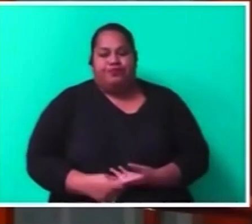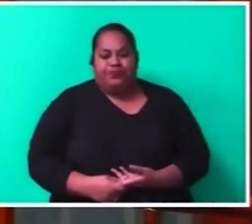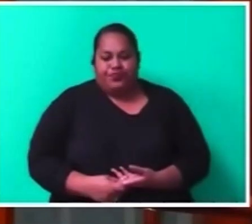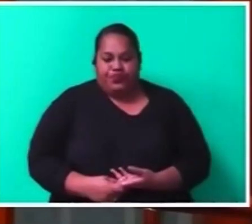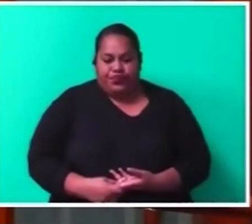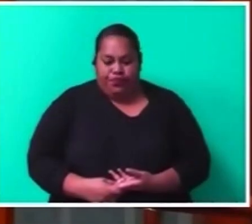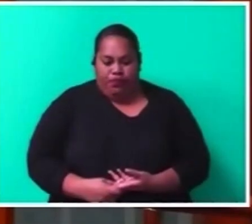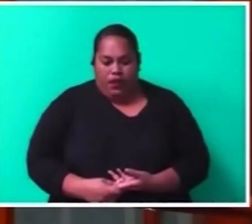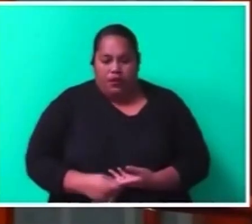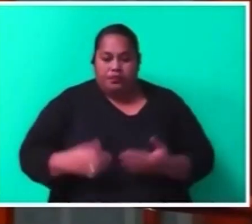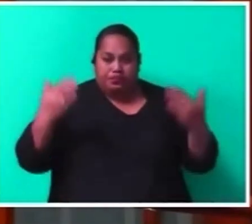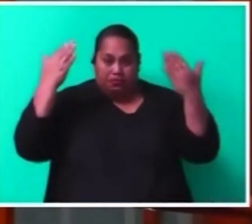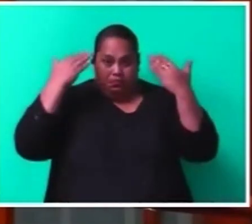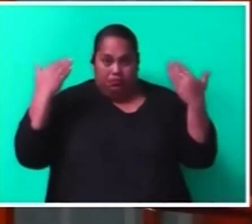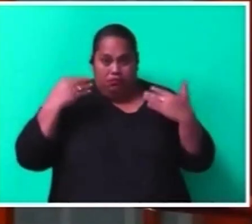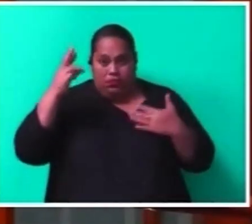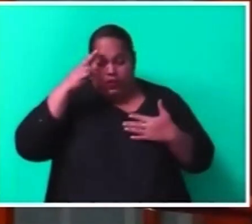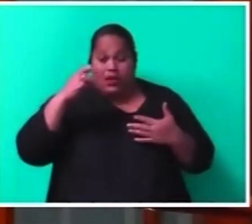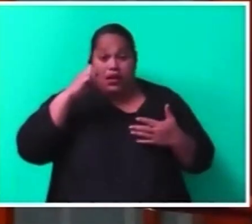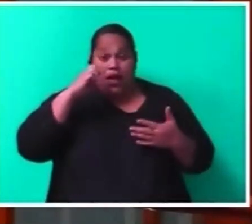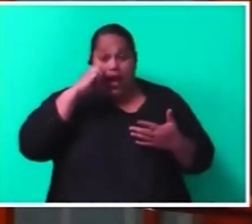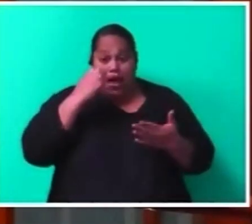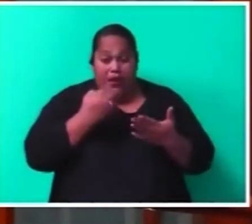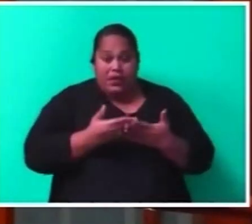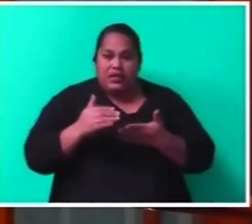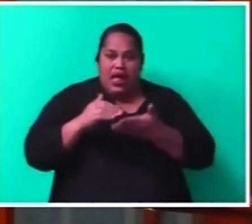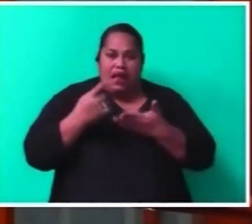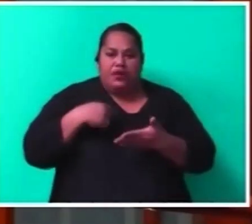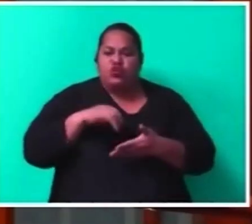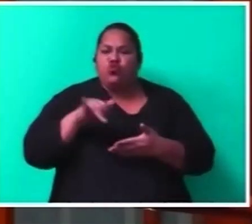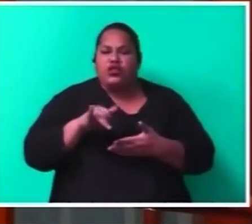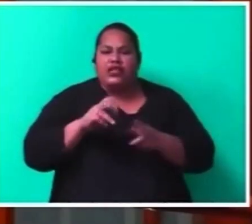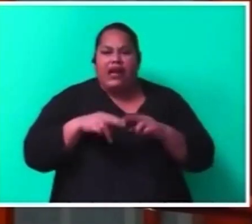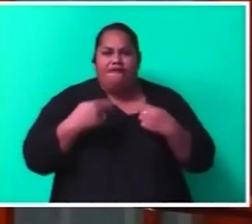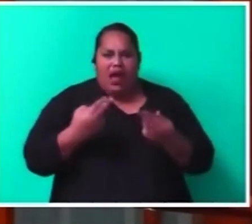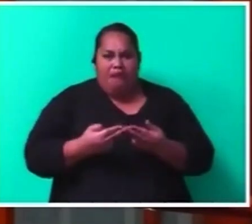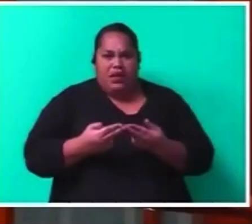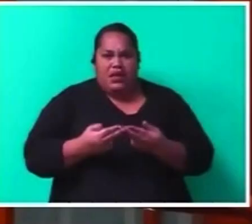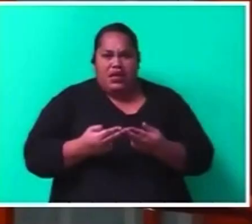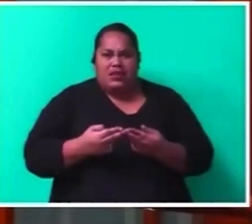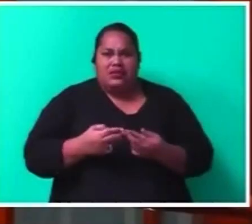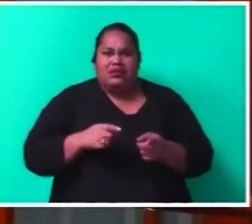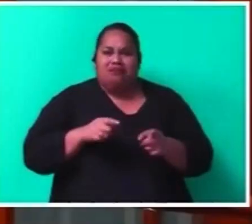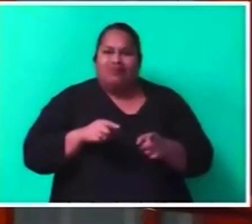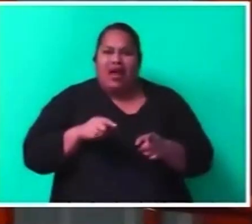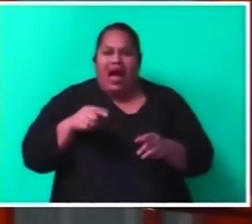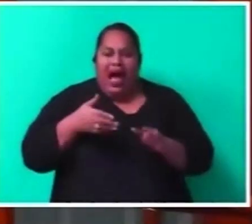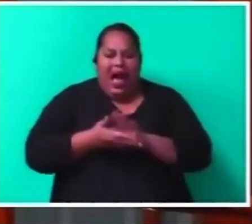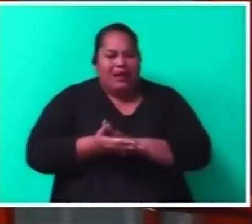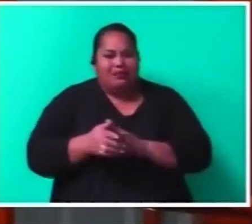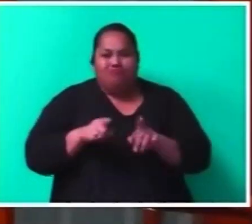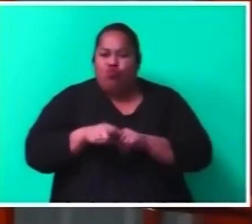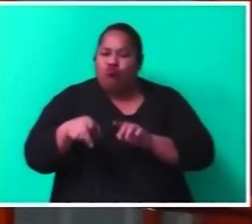Mr. Speaker, sir, this is the evidence that helps us see which families are under the most pressure and where support